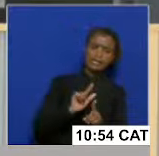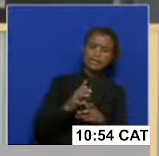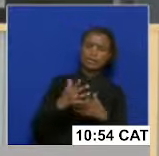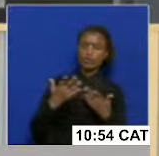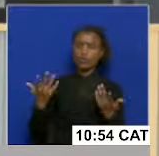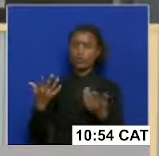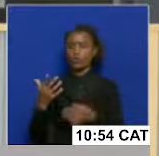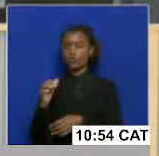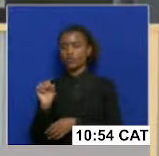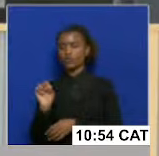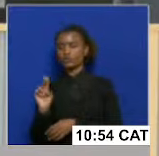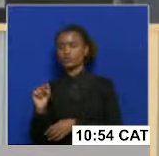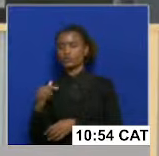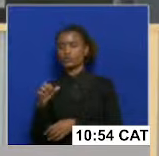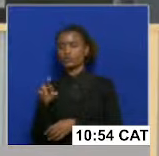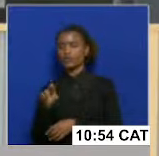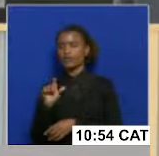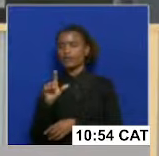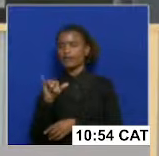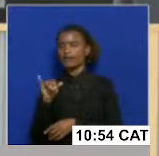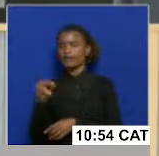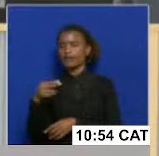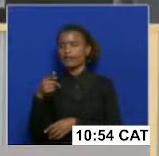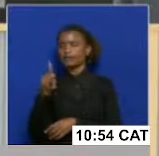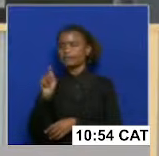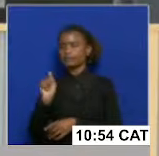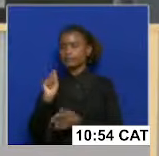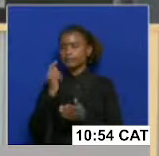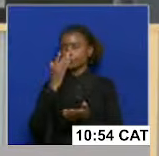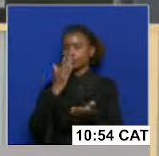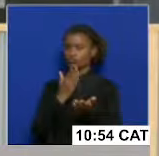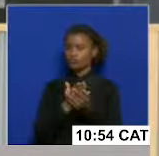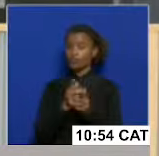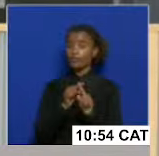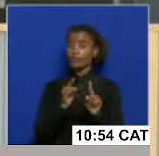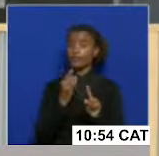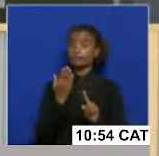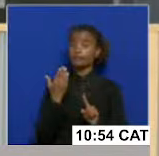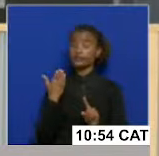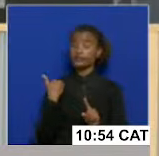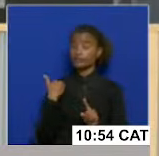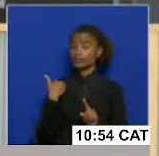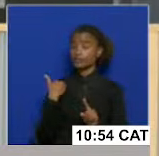previous testimony that different names were given for this.